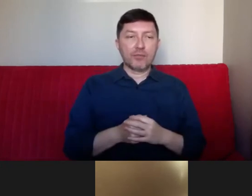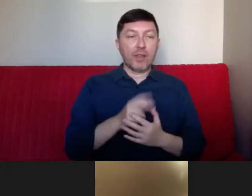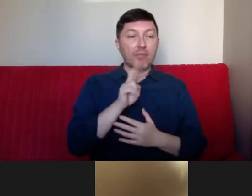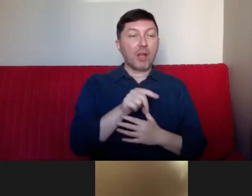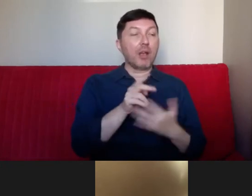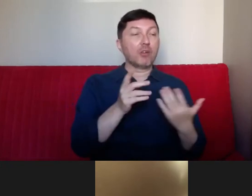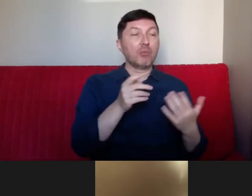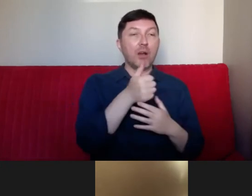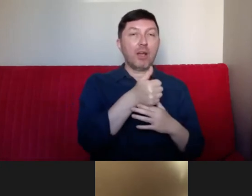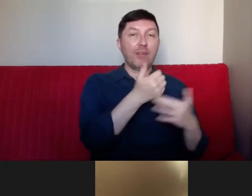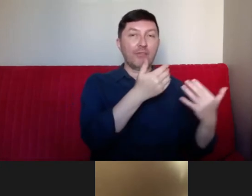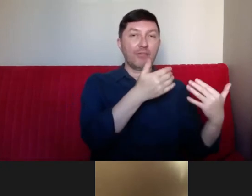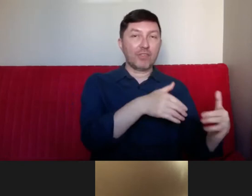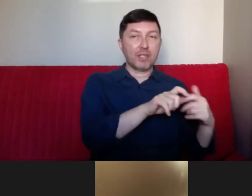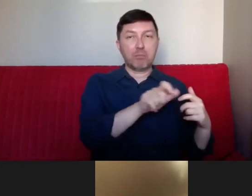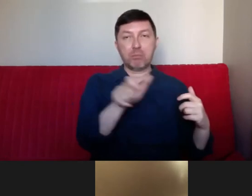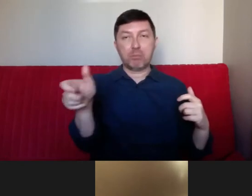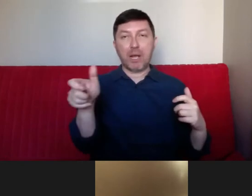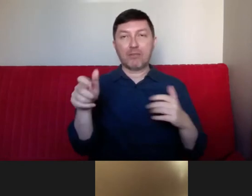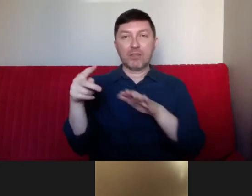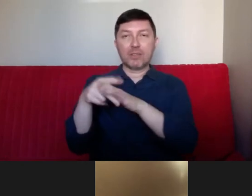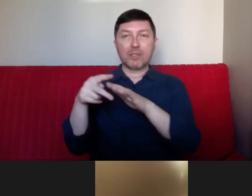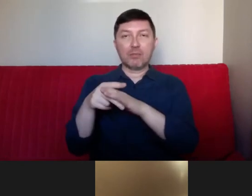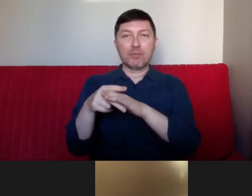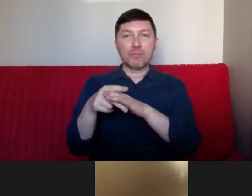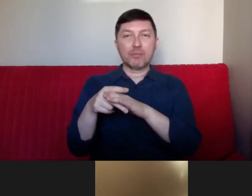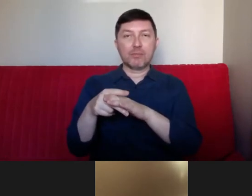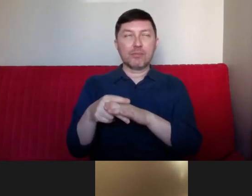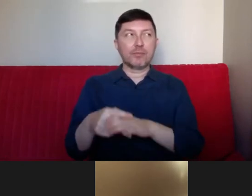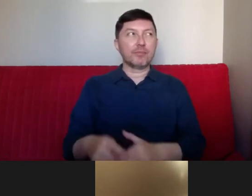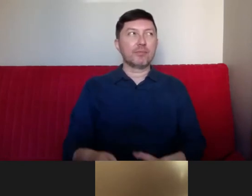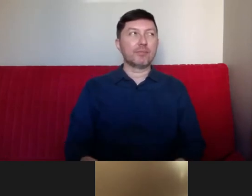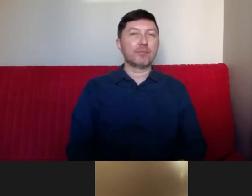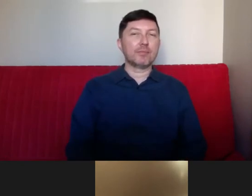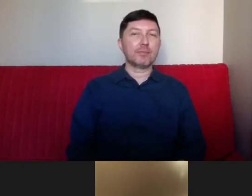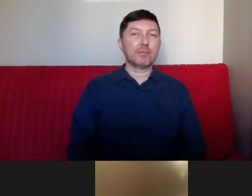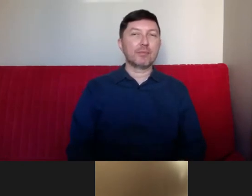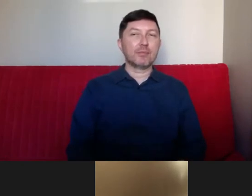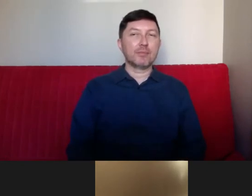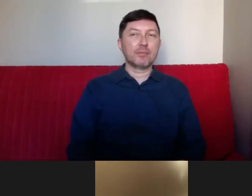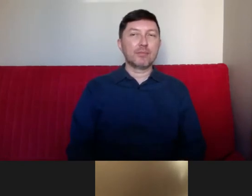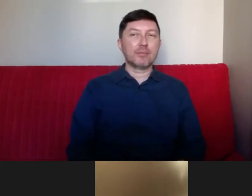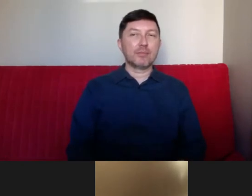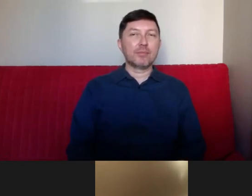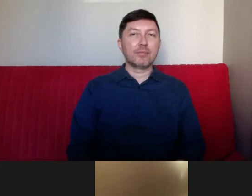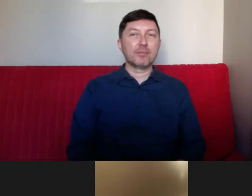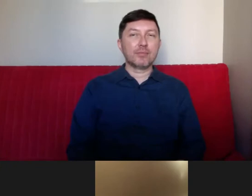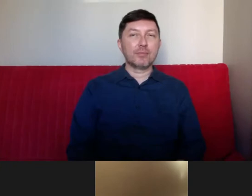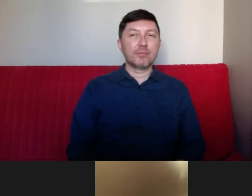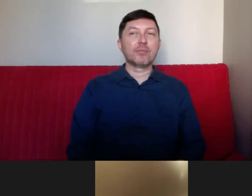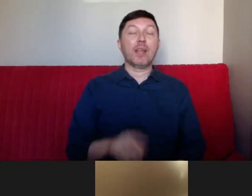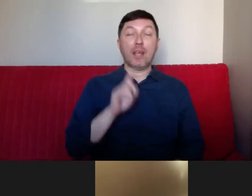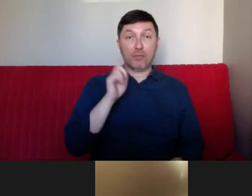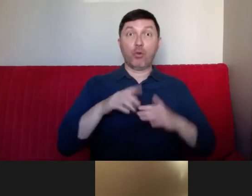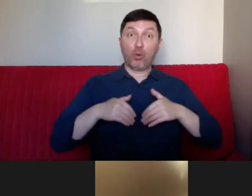importance. Voilà. And we started and we are here for that. So we hope that